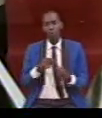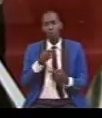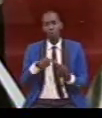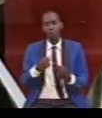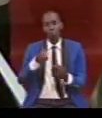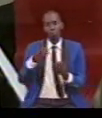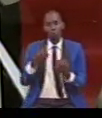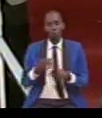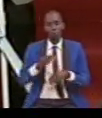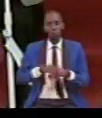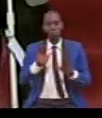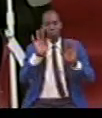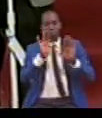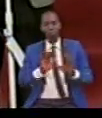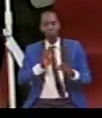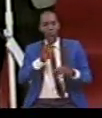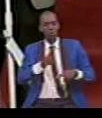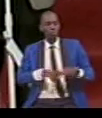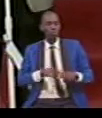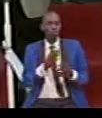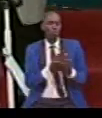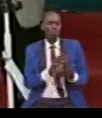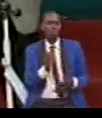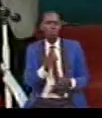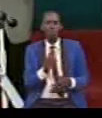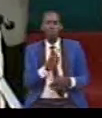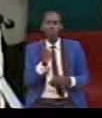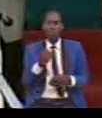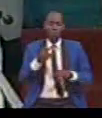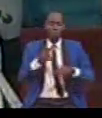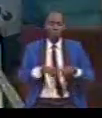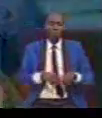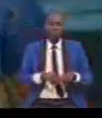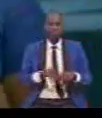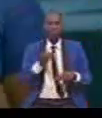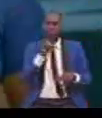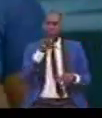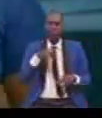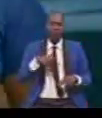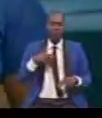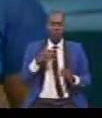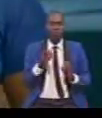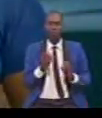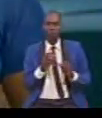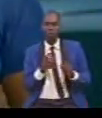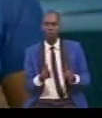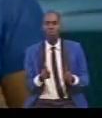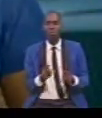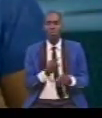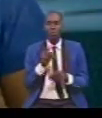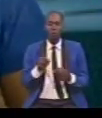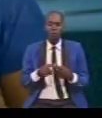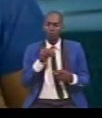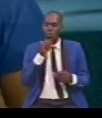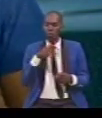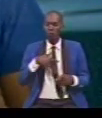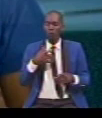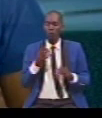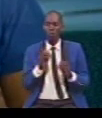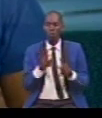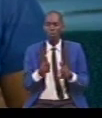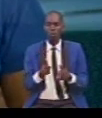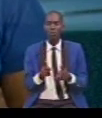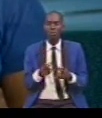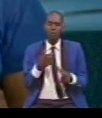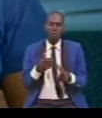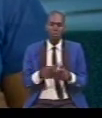sat somewhere. And where she sat, she started not feeling okay. And when she did not feel okay, suddenly